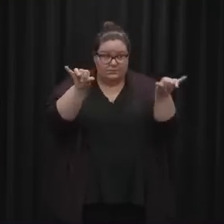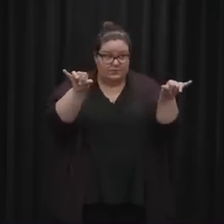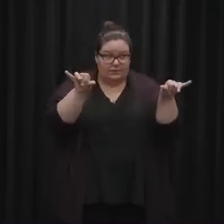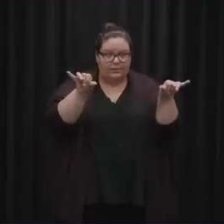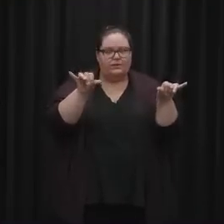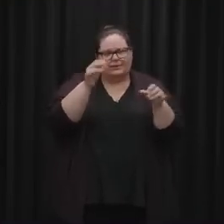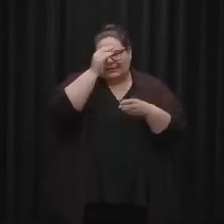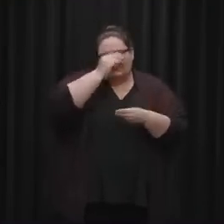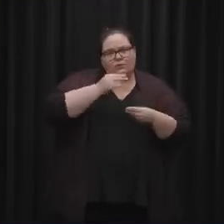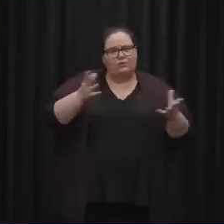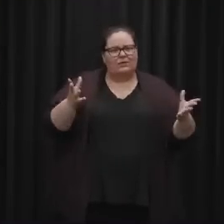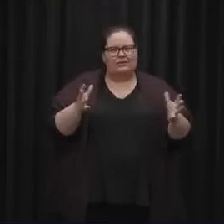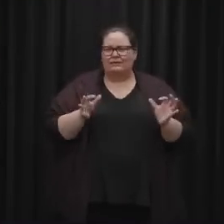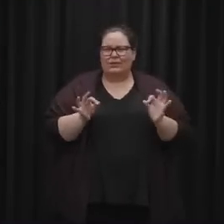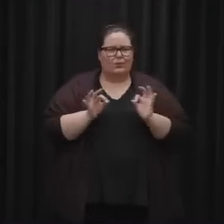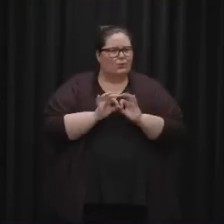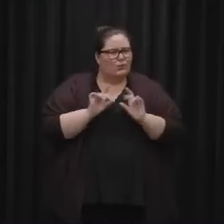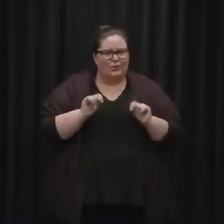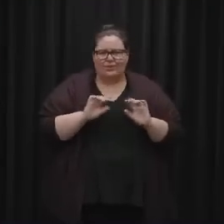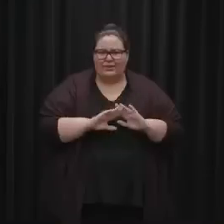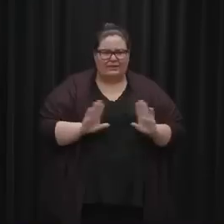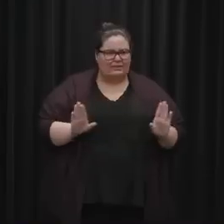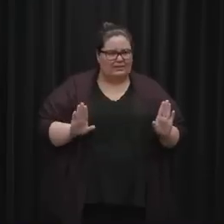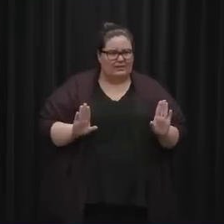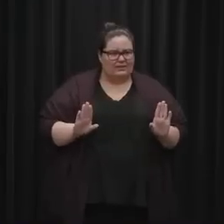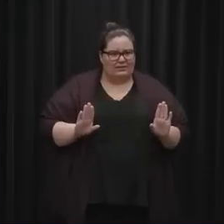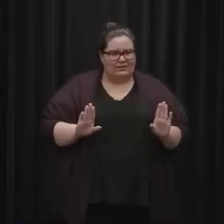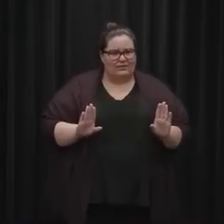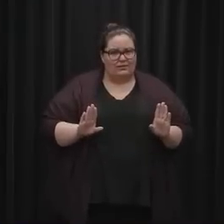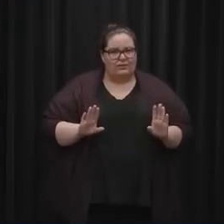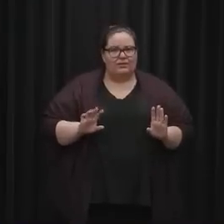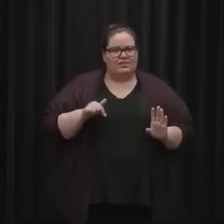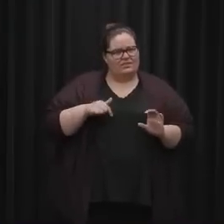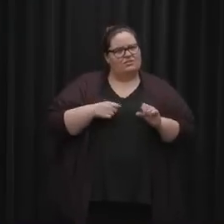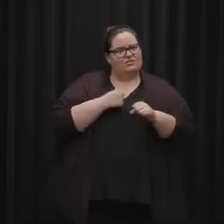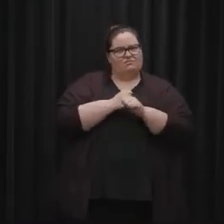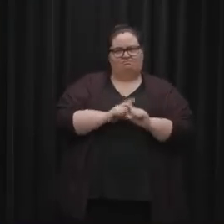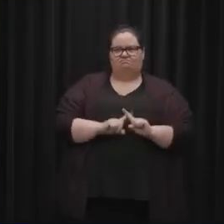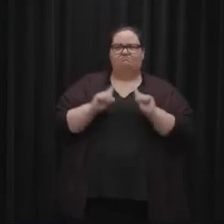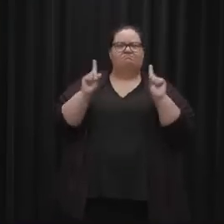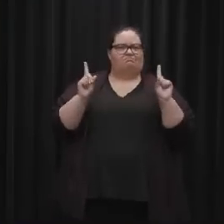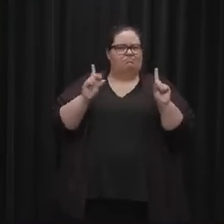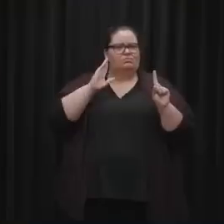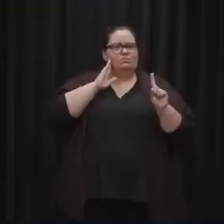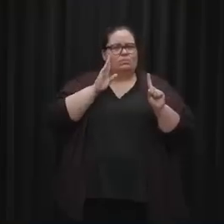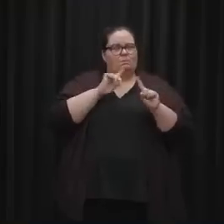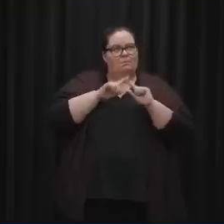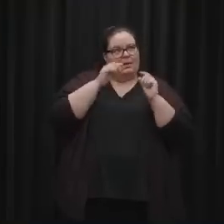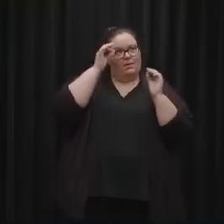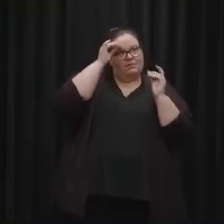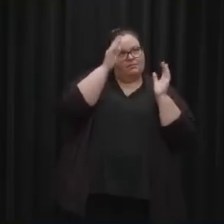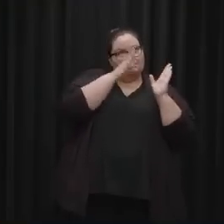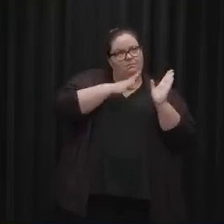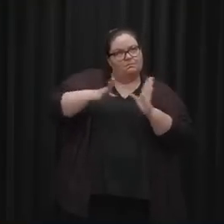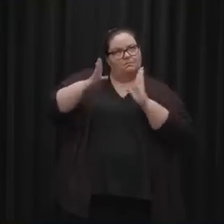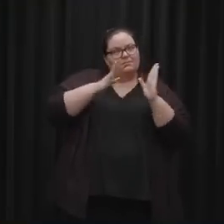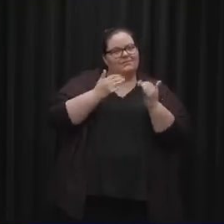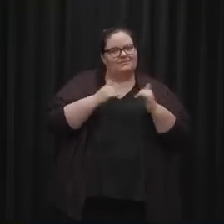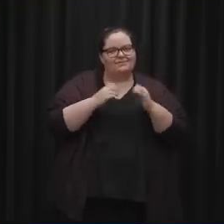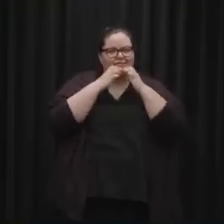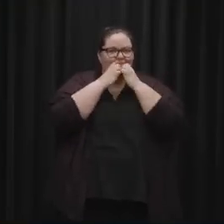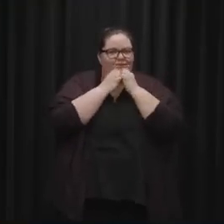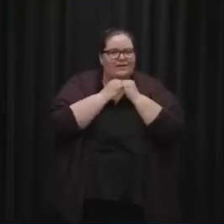And again, it's just not worth the risk. This will be a different Thanksgiving, but with some thought and planning, it can still be